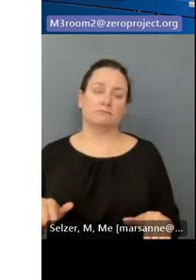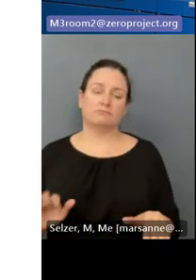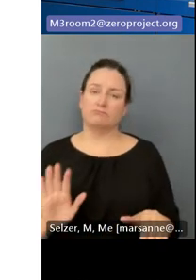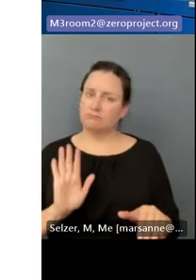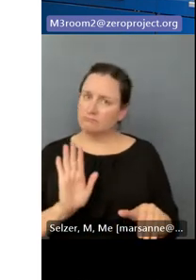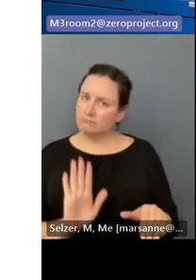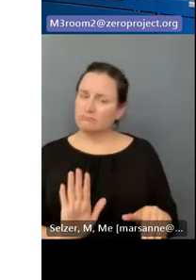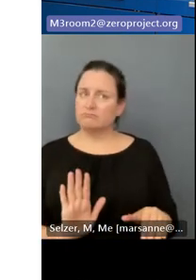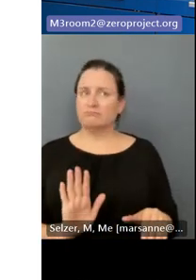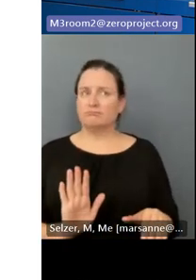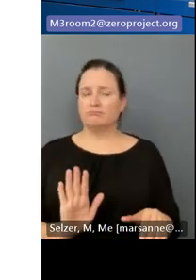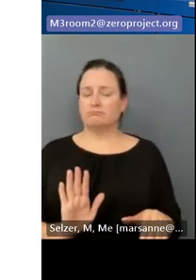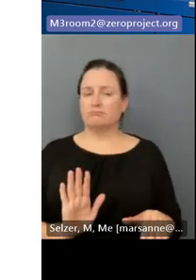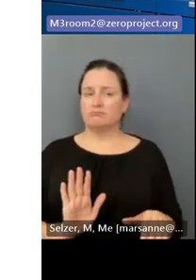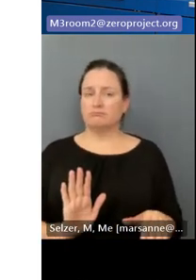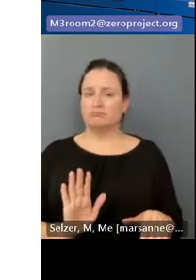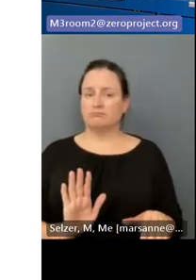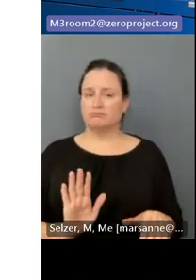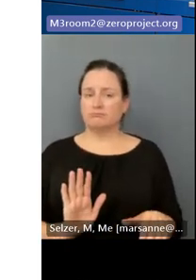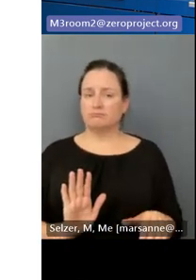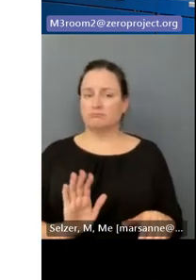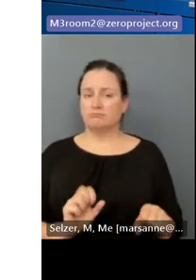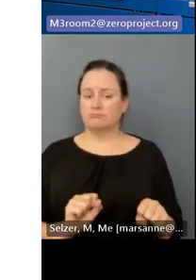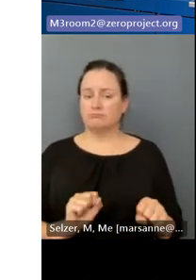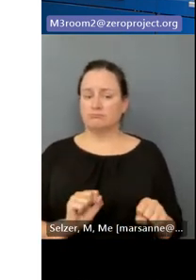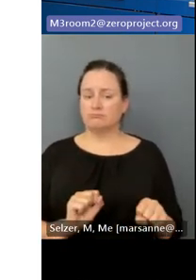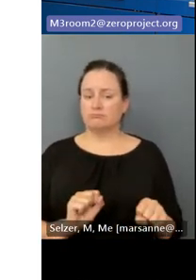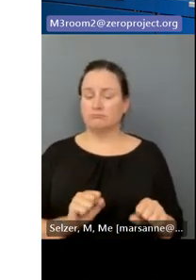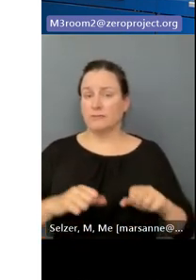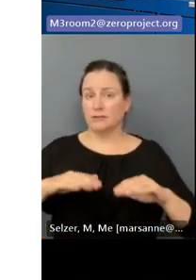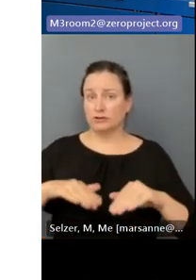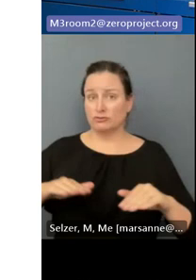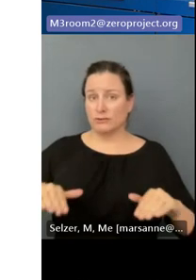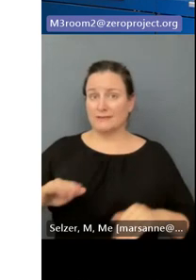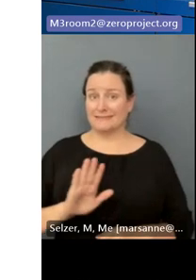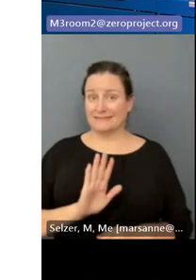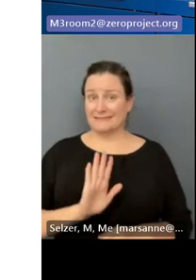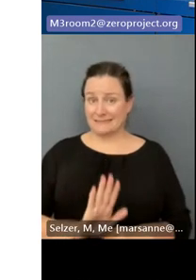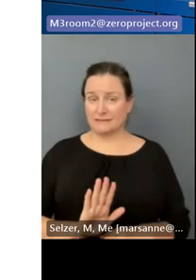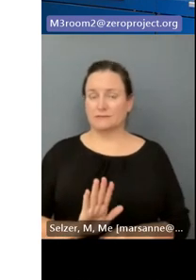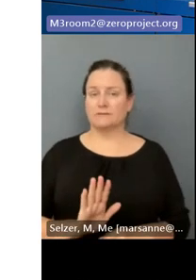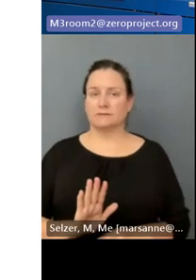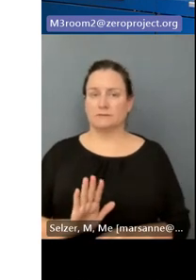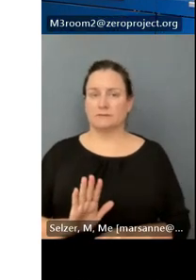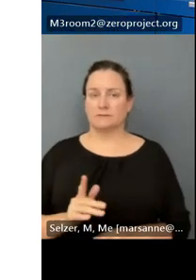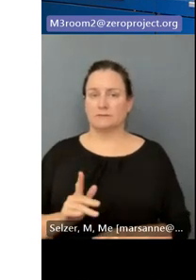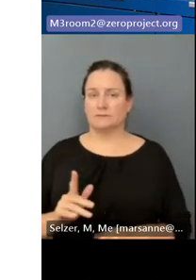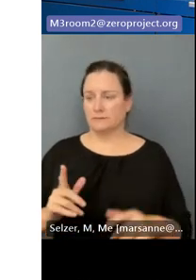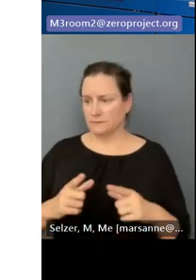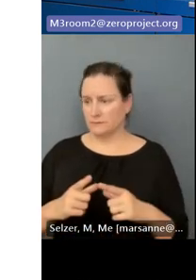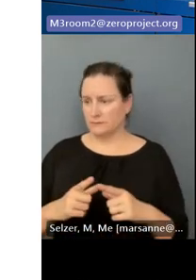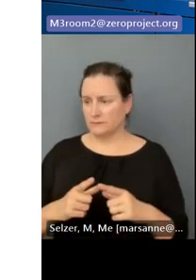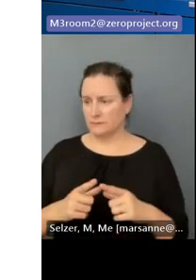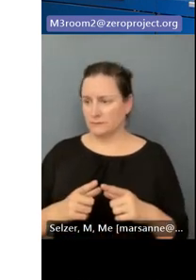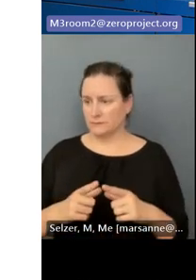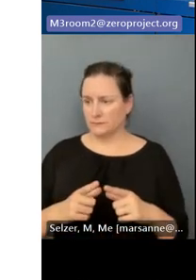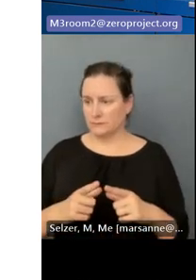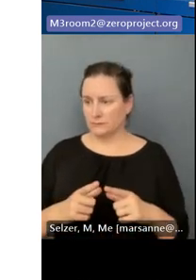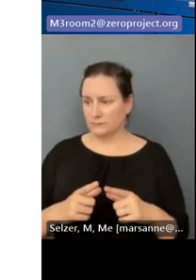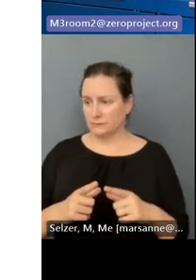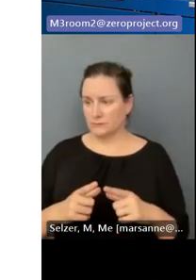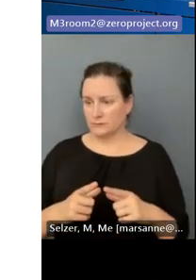start their studies before the completing 1 year. It's very common. So in